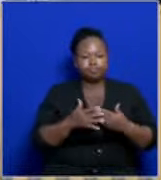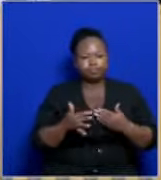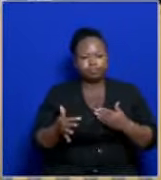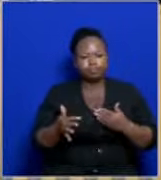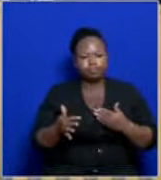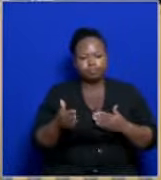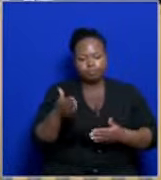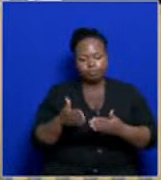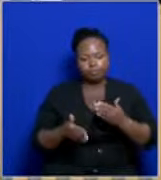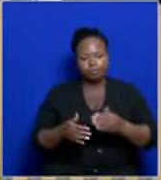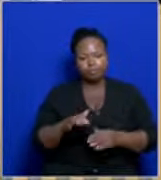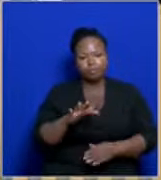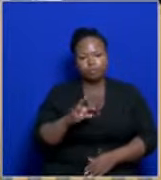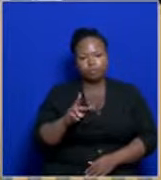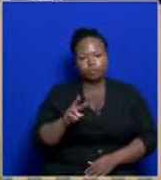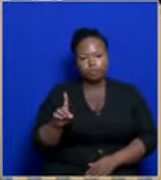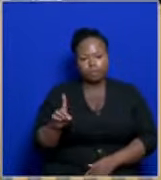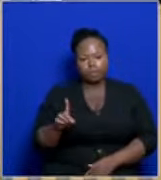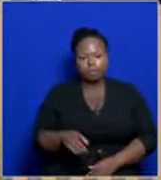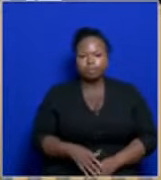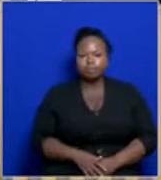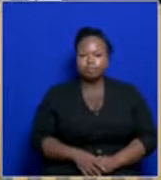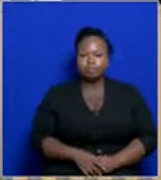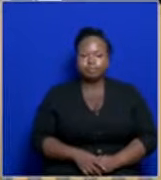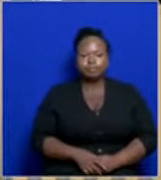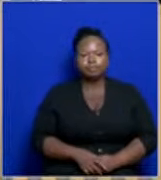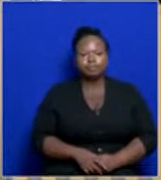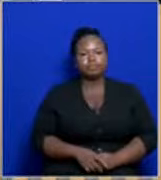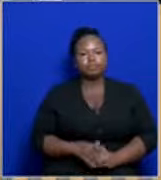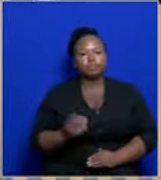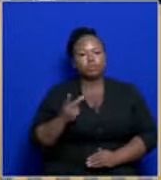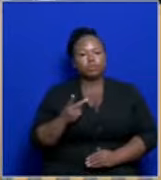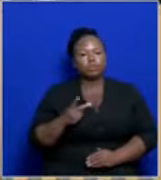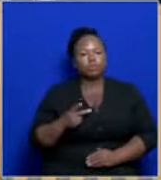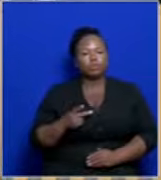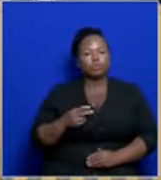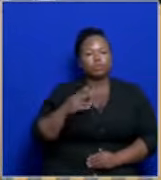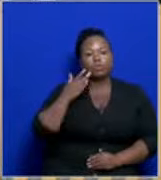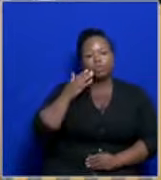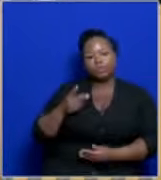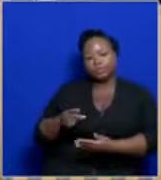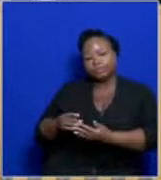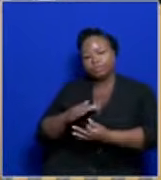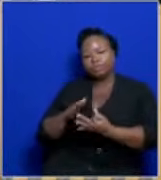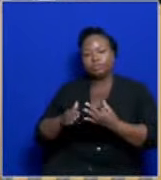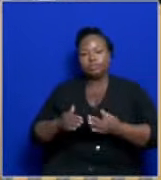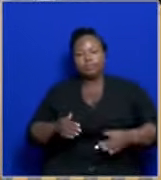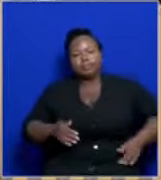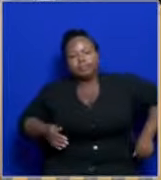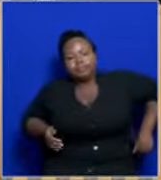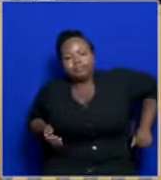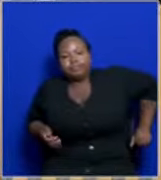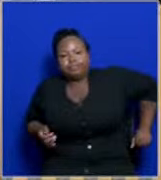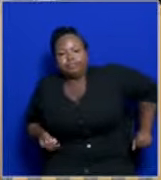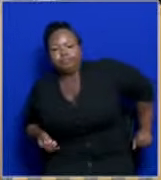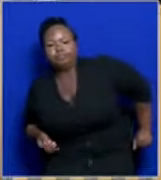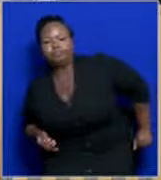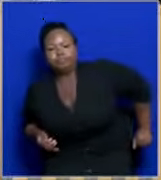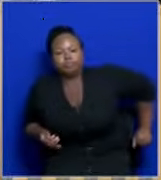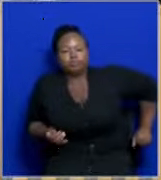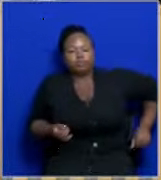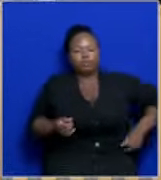And already just casting our eyes on those three, each one in the red section starts with a cast